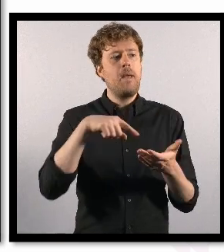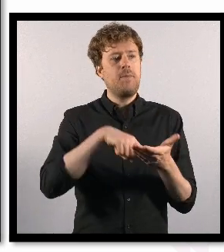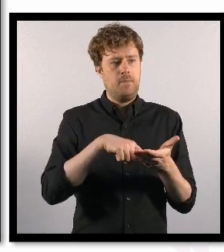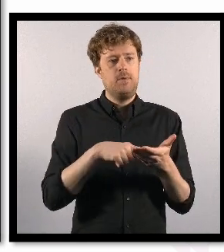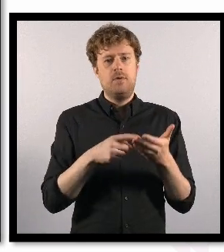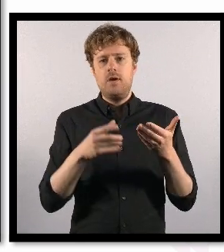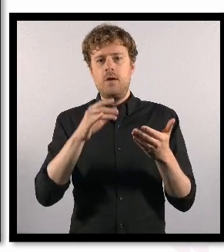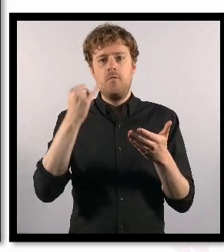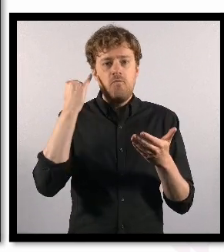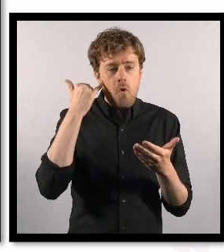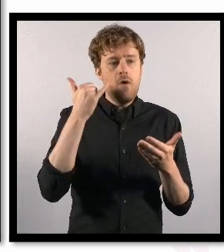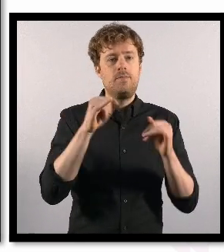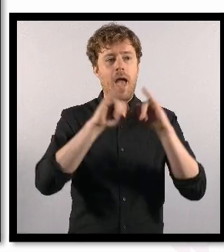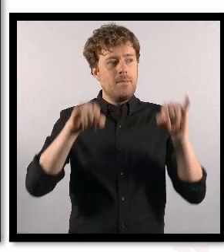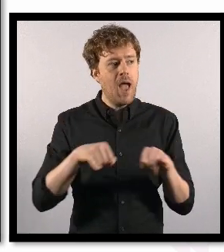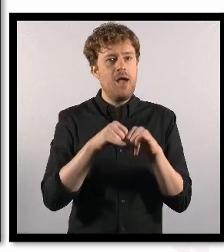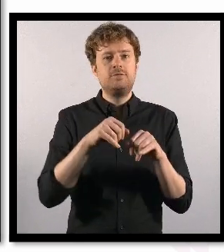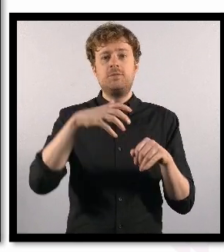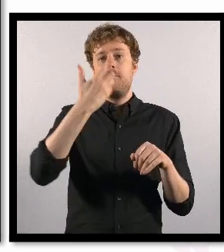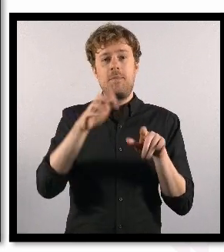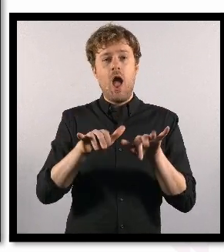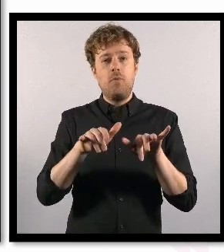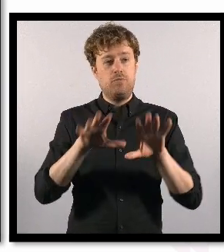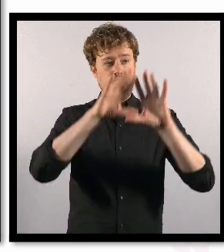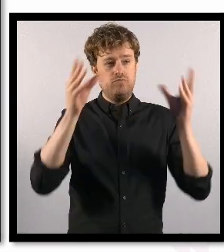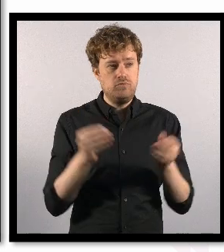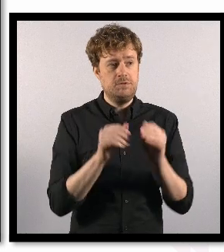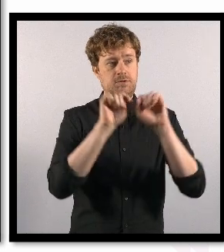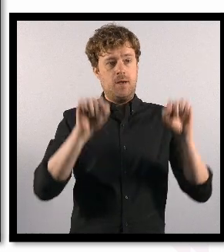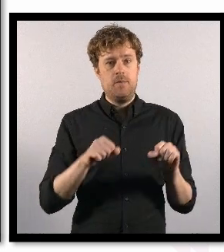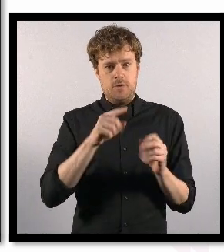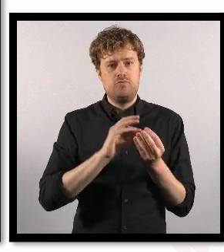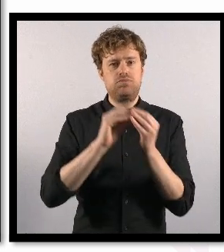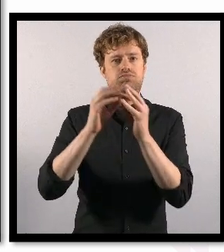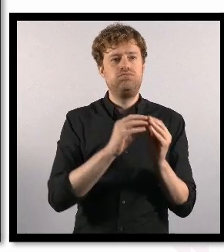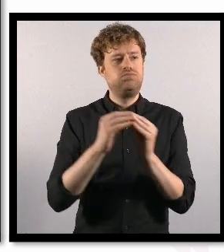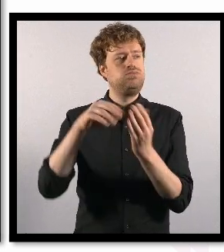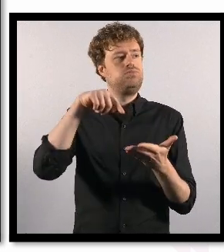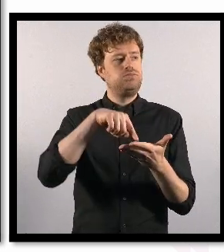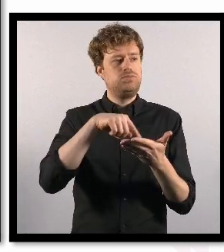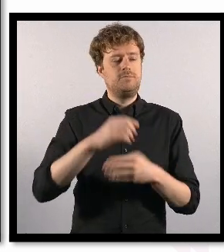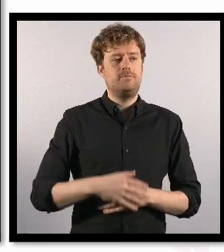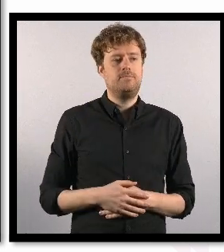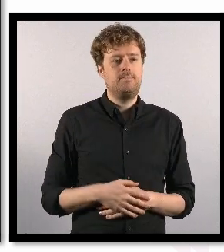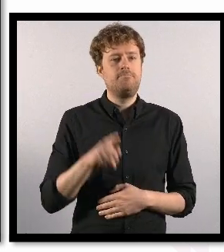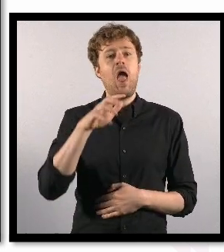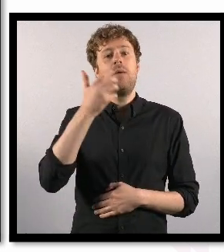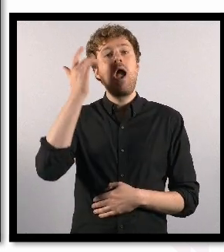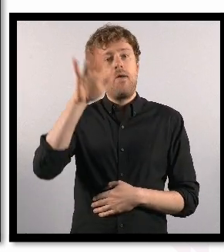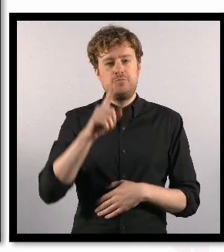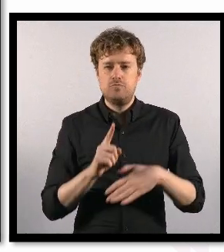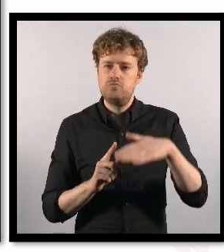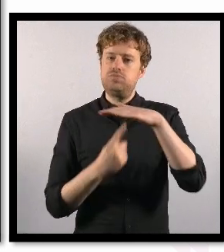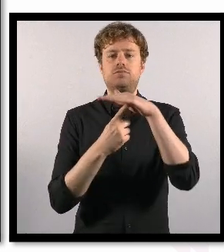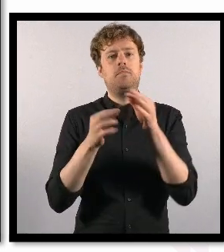deliver this advanced security architecture, whenever possible, Apple Intelligence processes tasks locally on the device, but